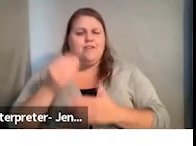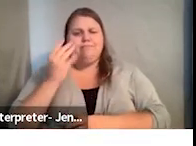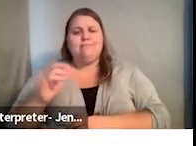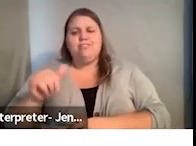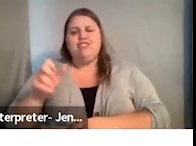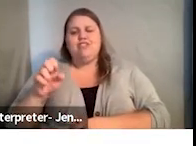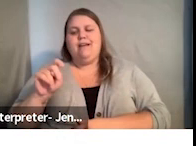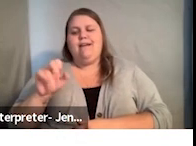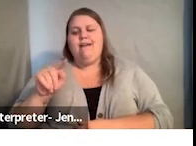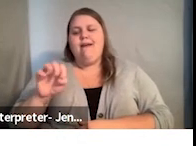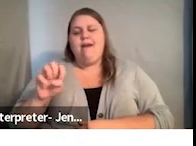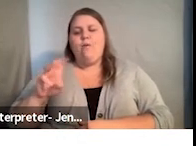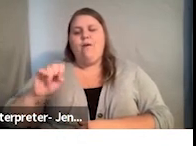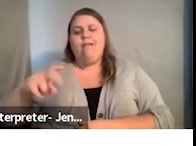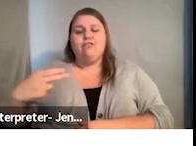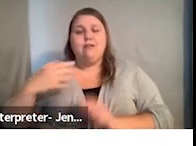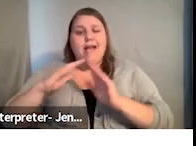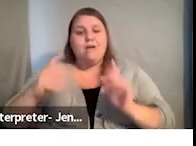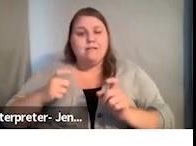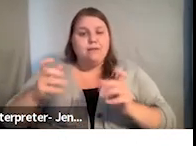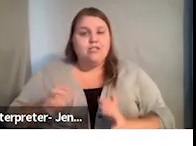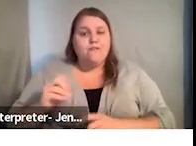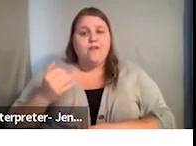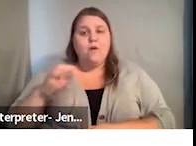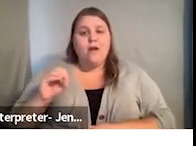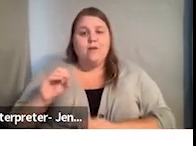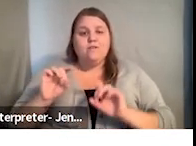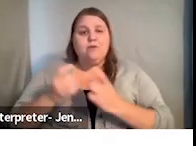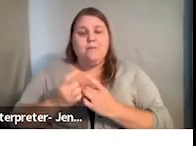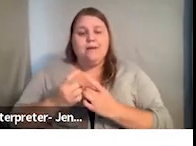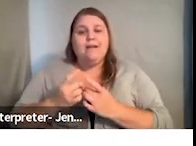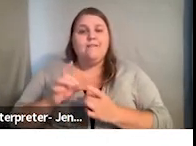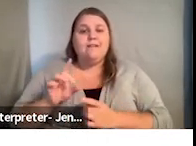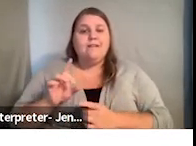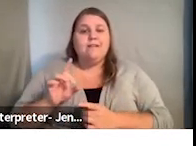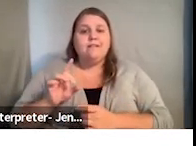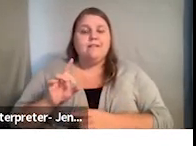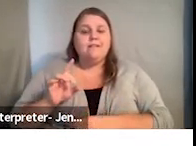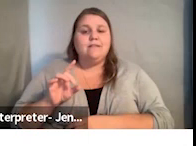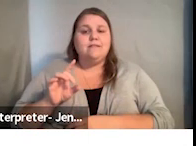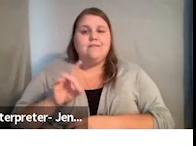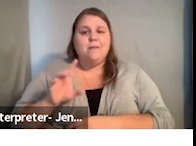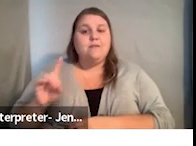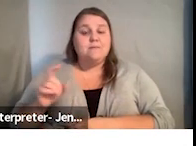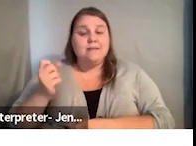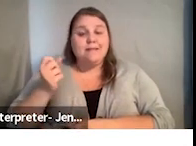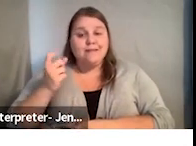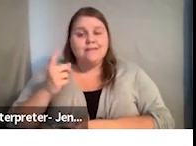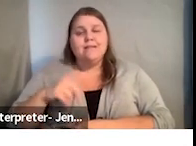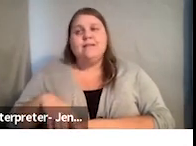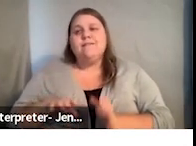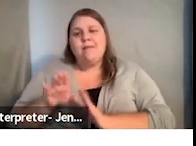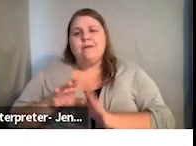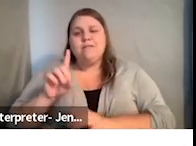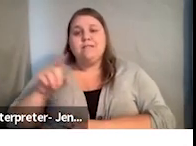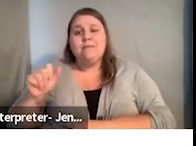I am the housing manager for the Ohio Department of Developmental Disabilities, but I specifically work within the Capitol office. And